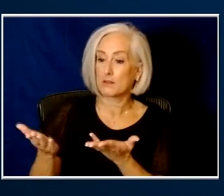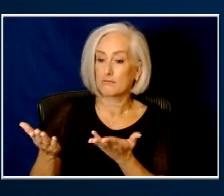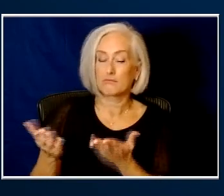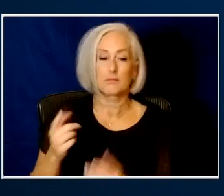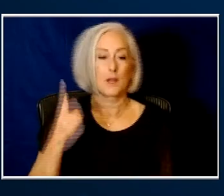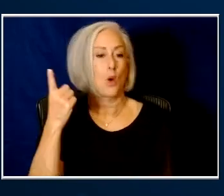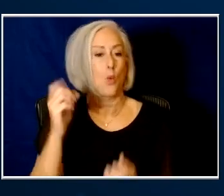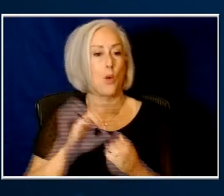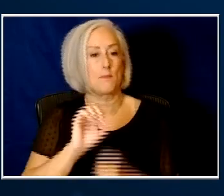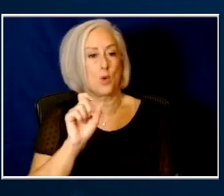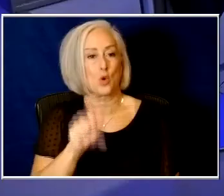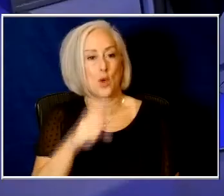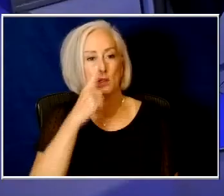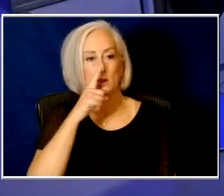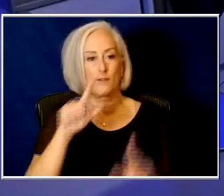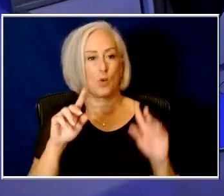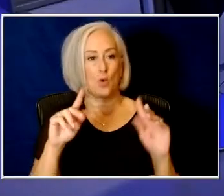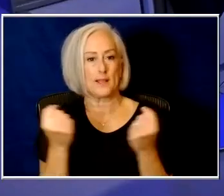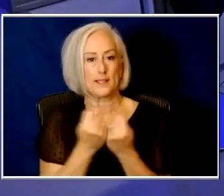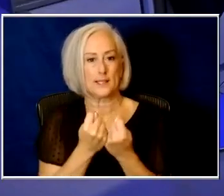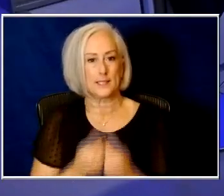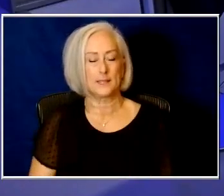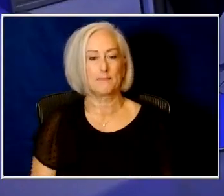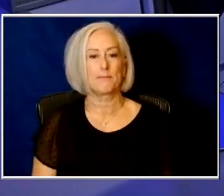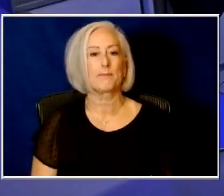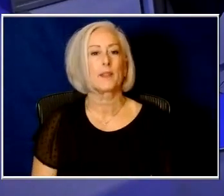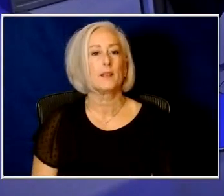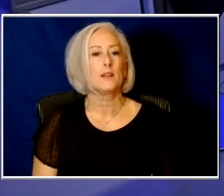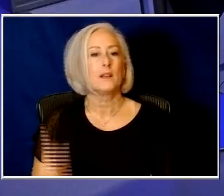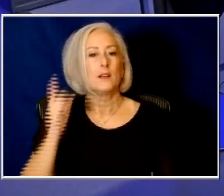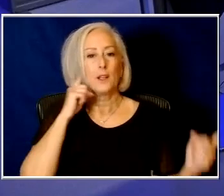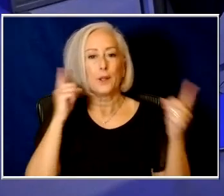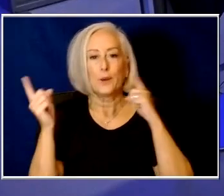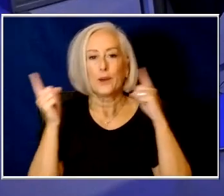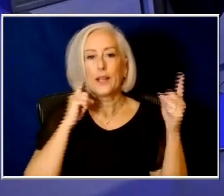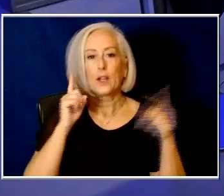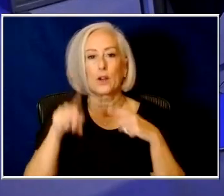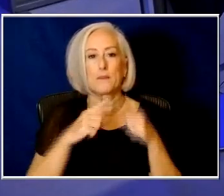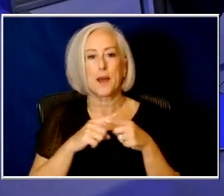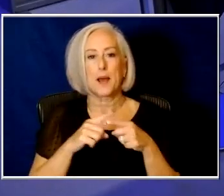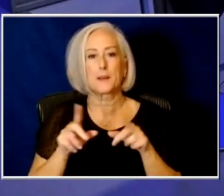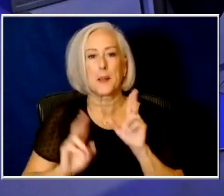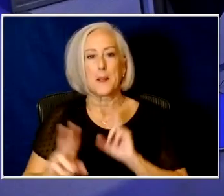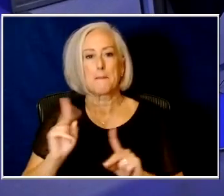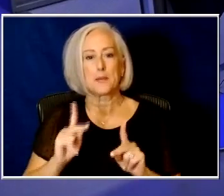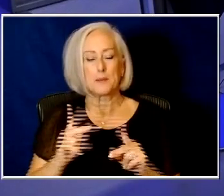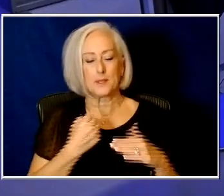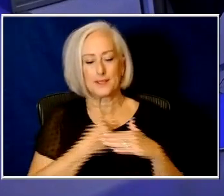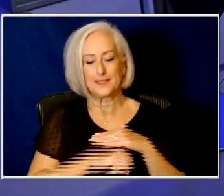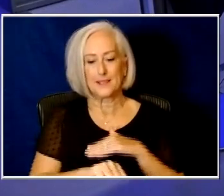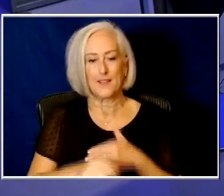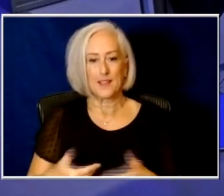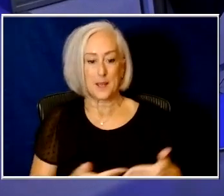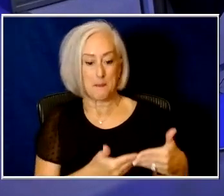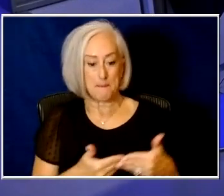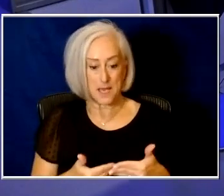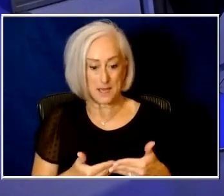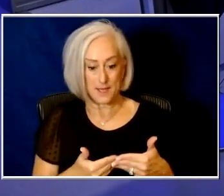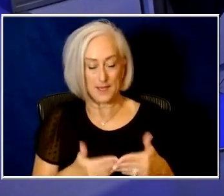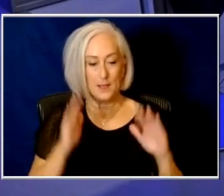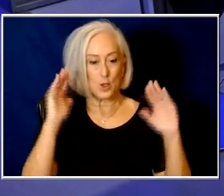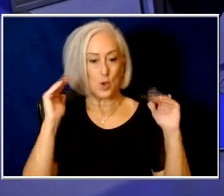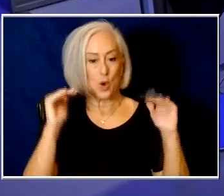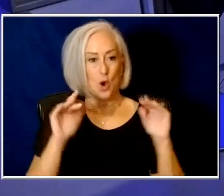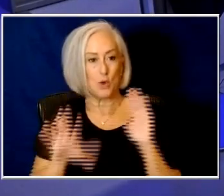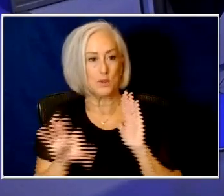our team, though. You hear about people having children so they can find a match. Have you guys ever had an encounter with that? I think that's probably more